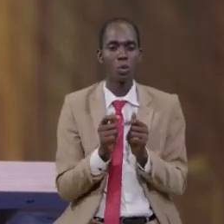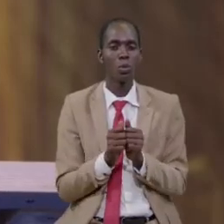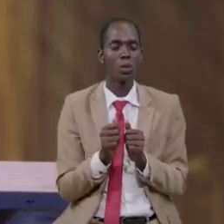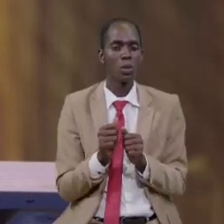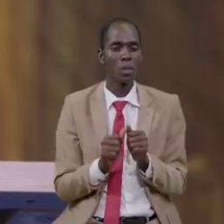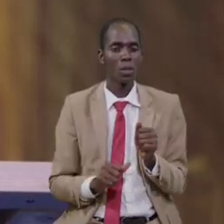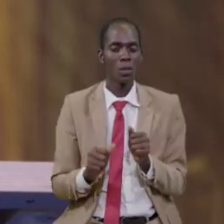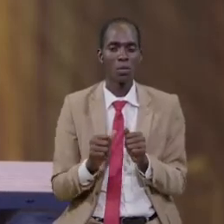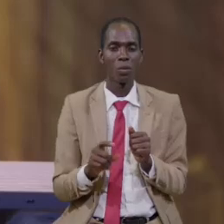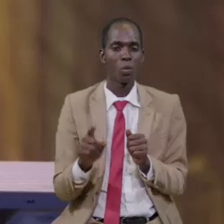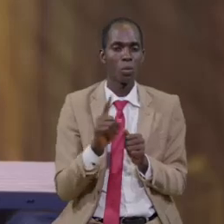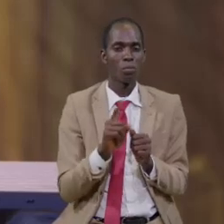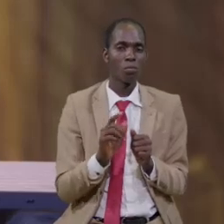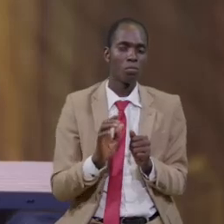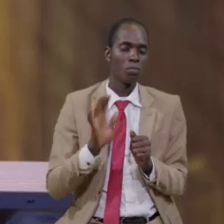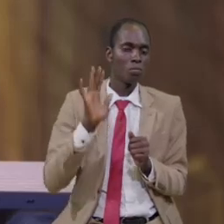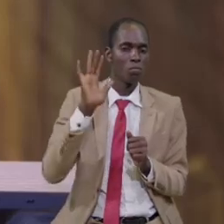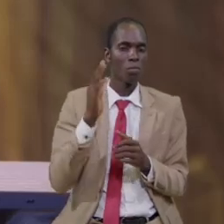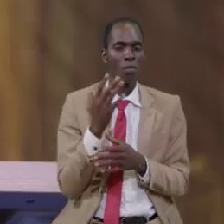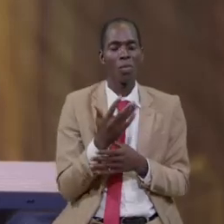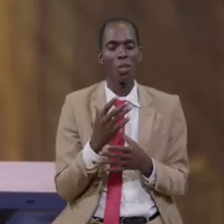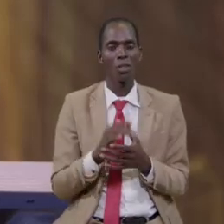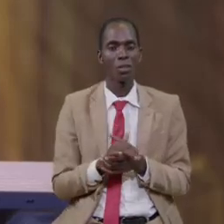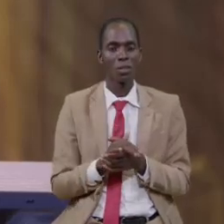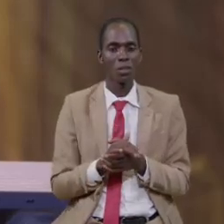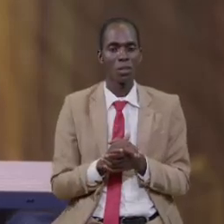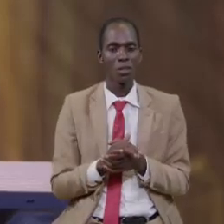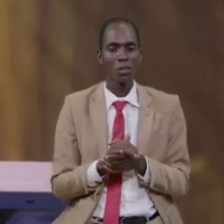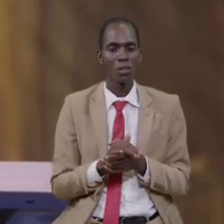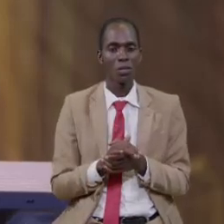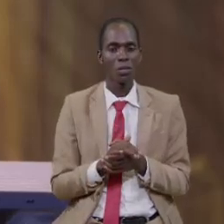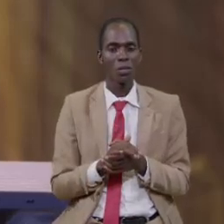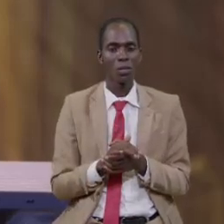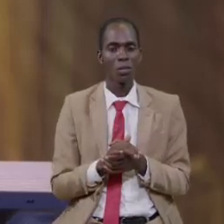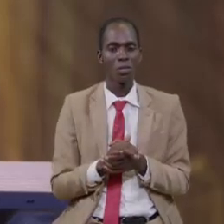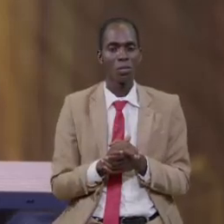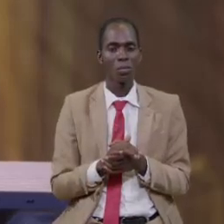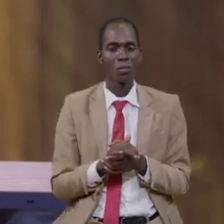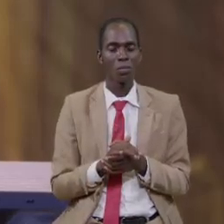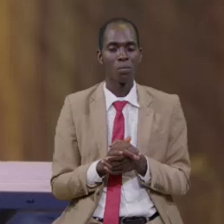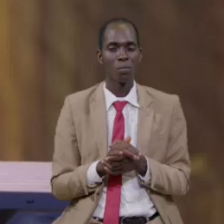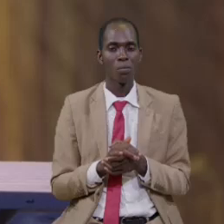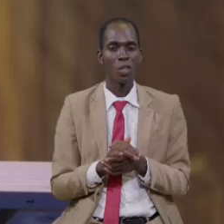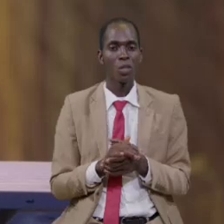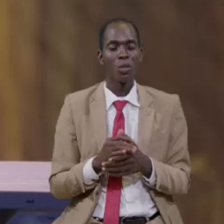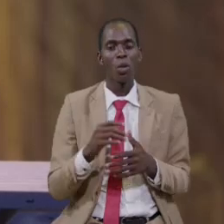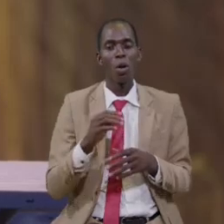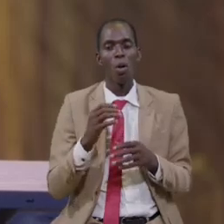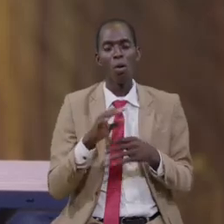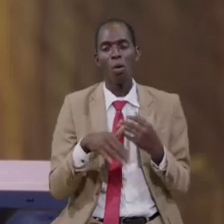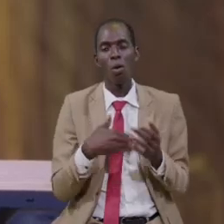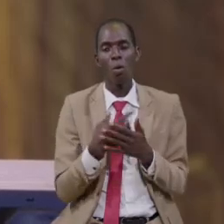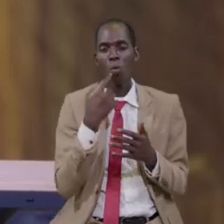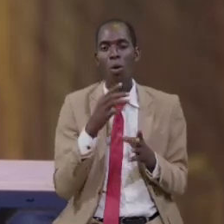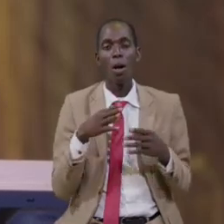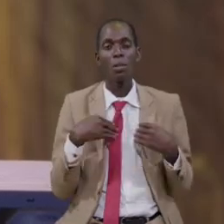If you have not given them your details, please, if you don't mind, keep standing up until they have gotten your